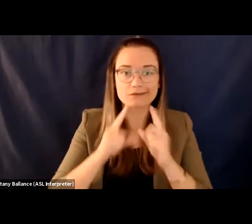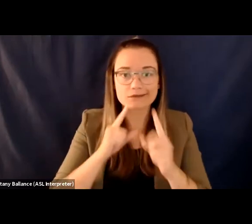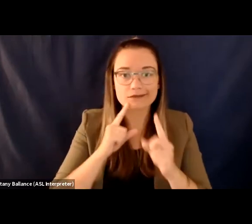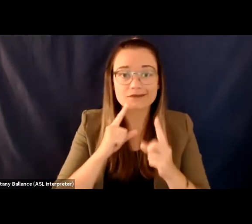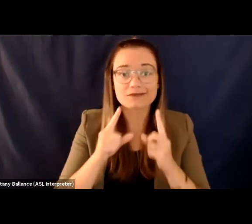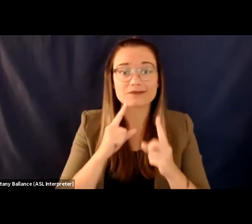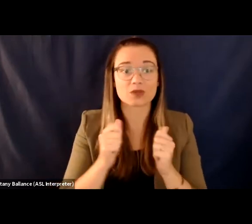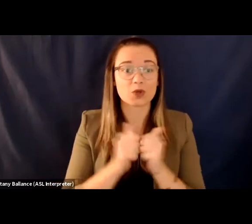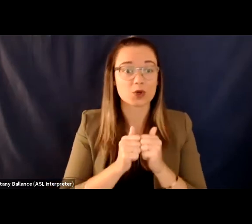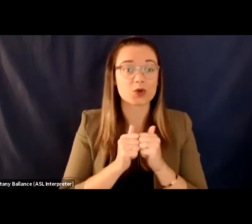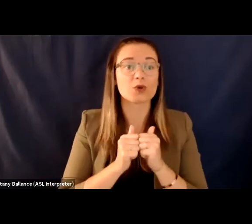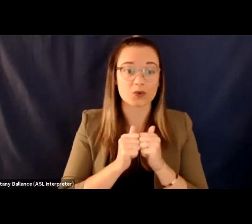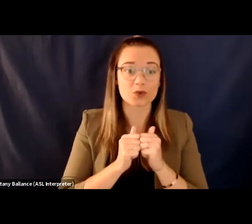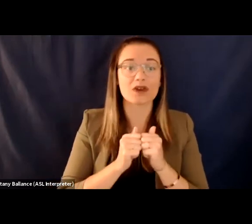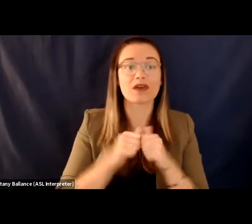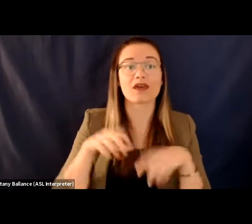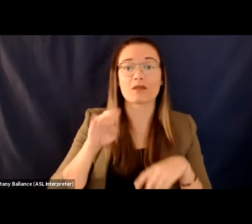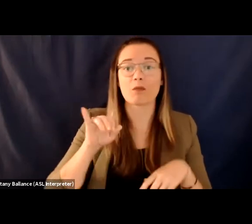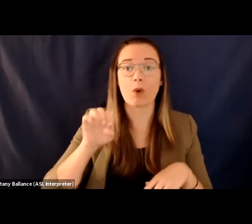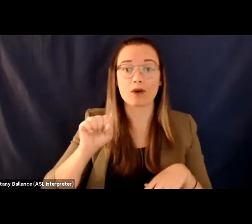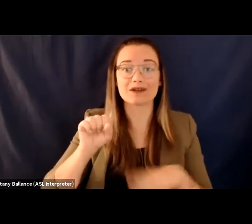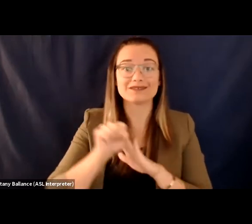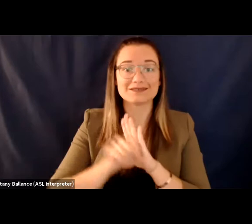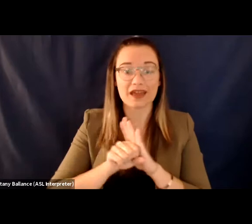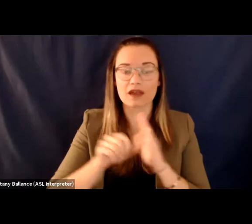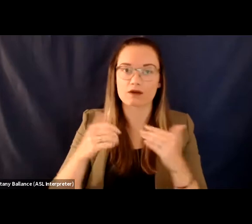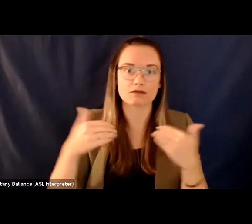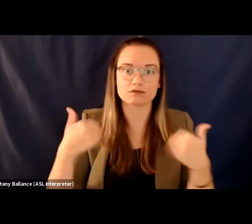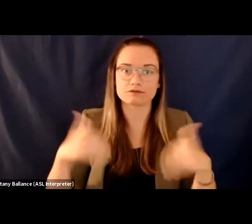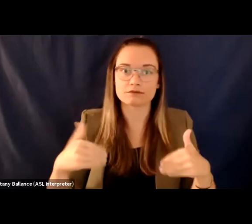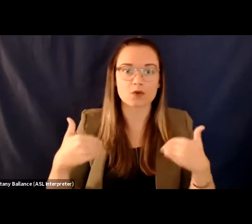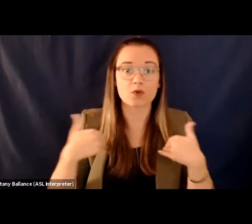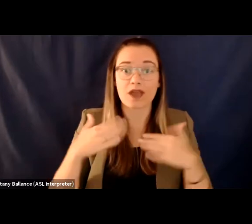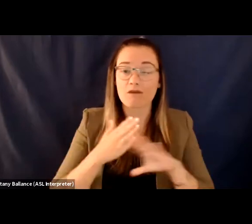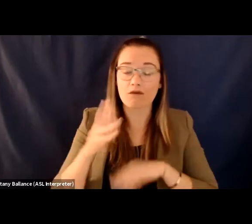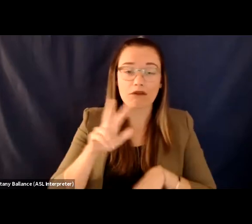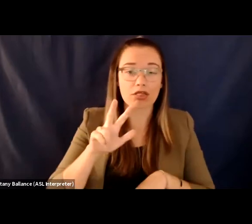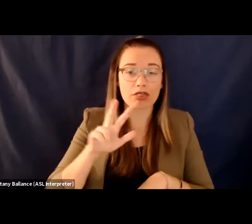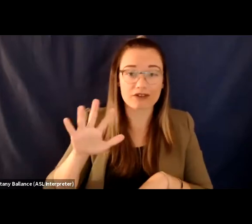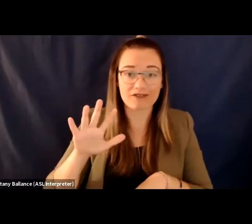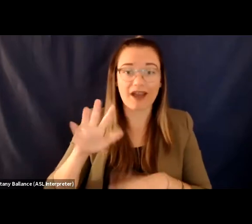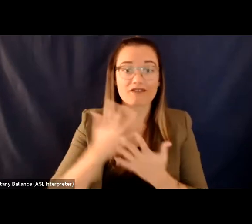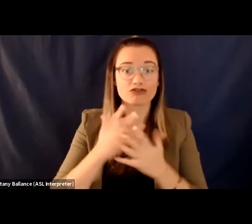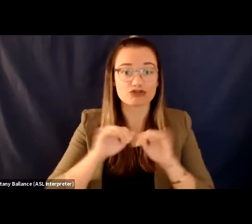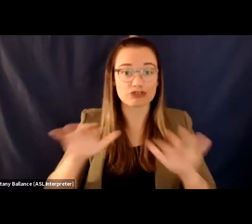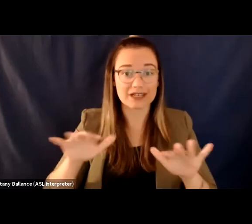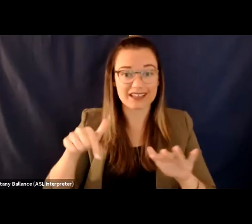the film Boy State. We have over 30 films, 35 screenings that we have this